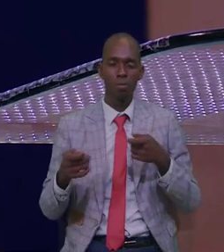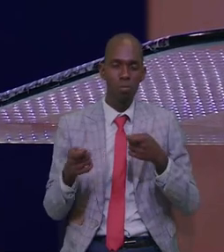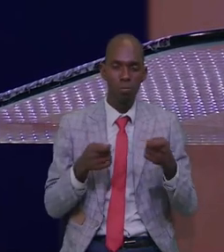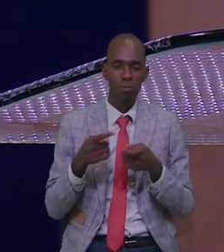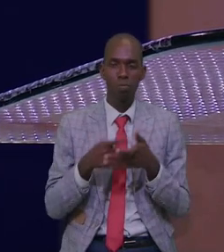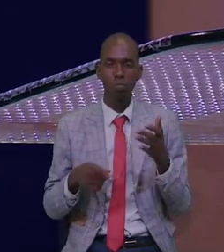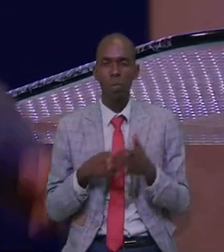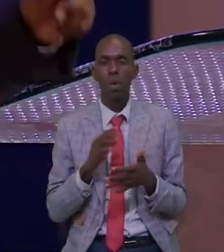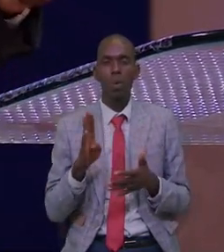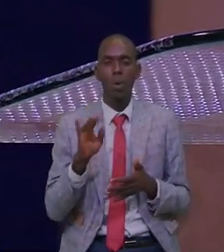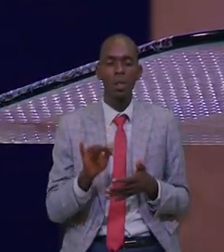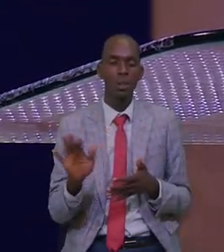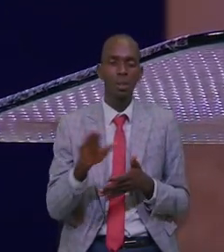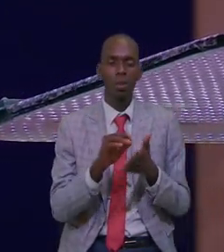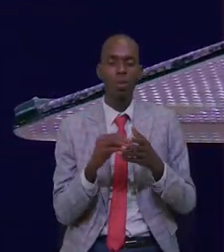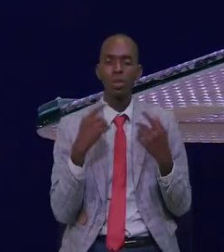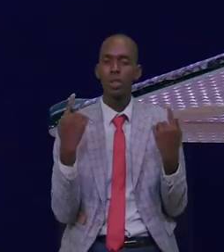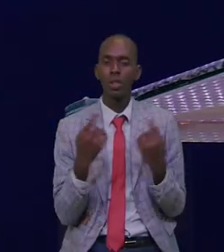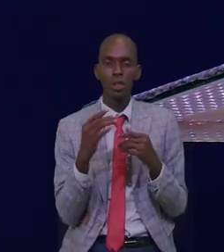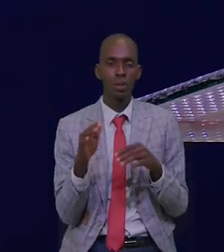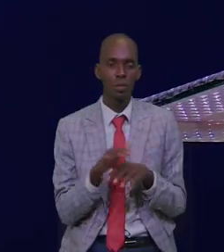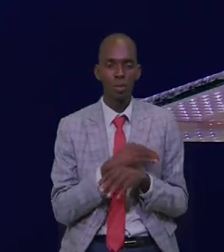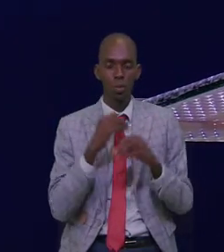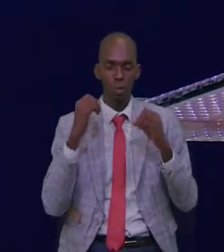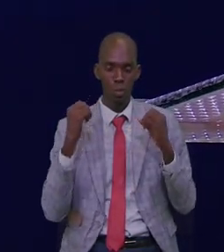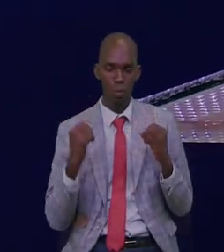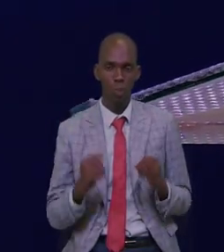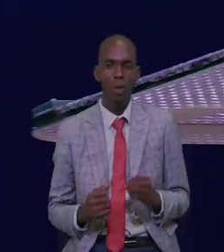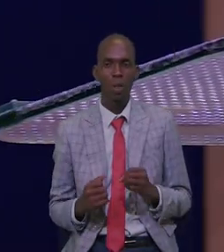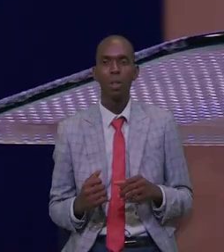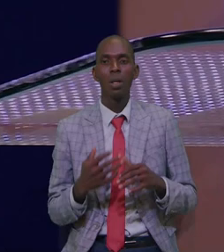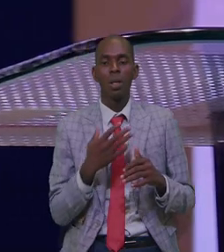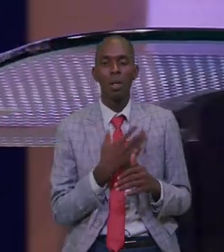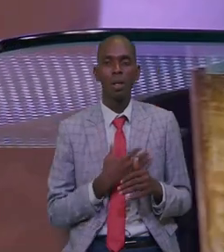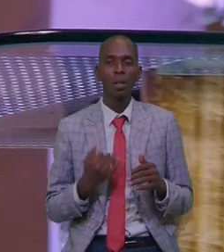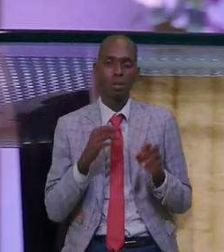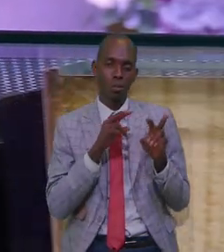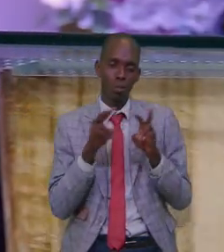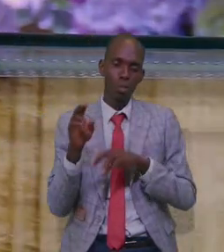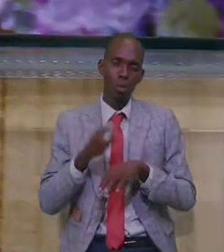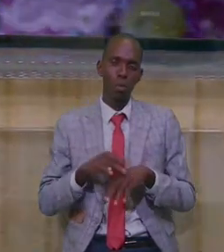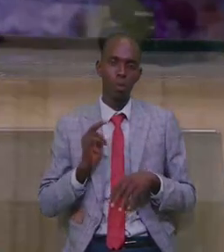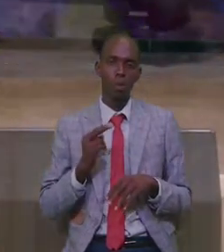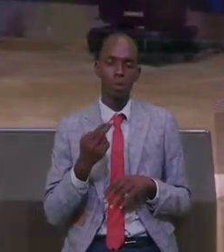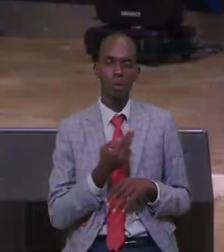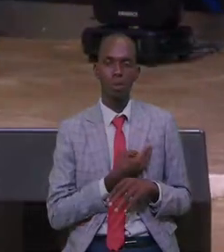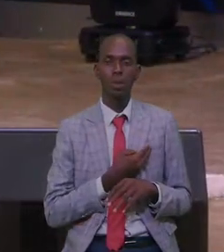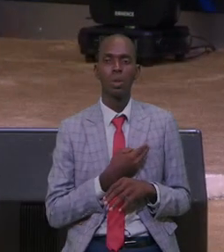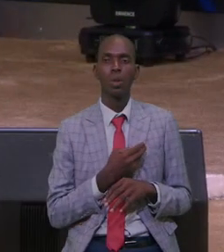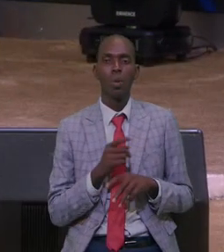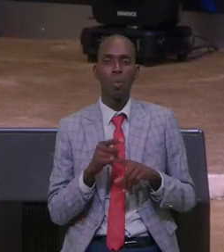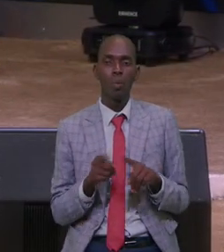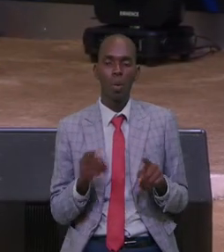by their sinful power. All the lords have had dominion upon us, over us, but by